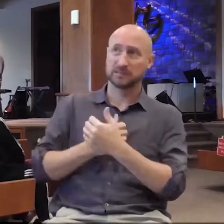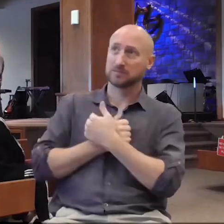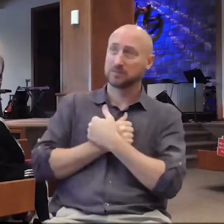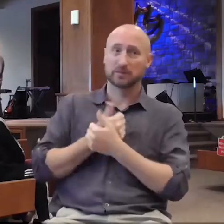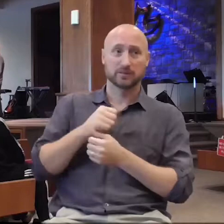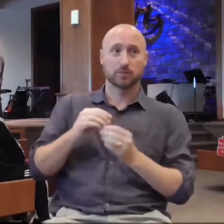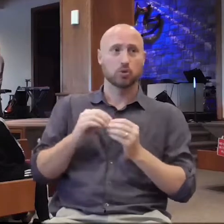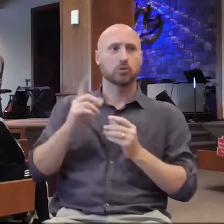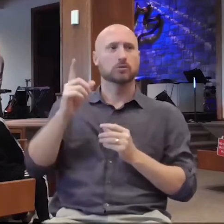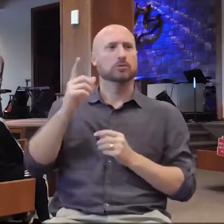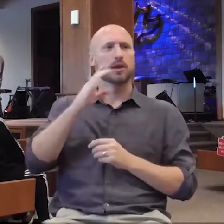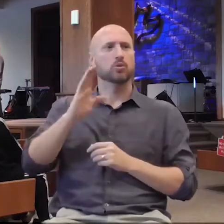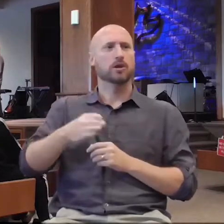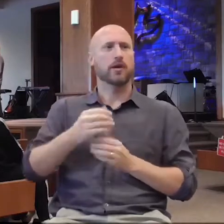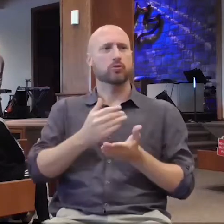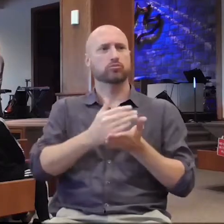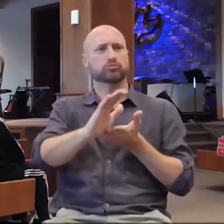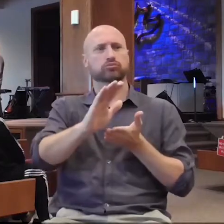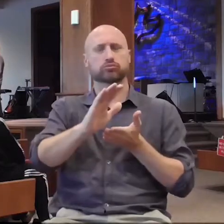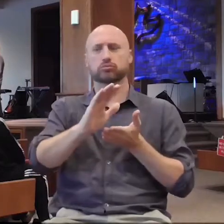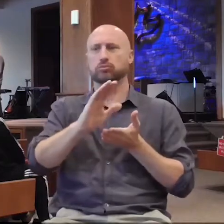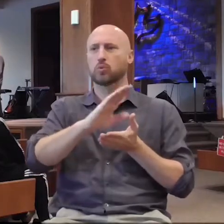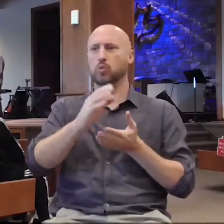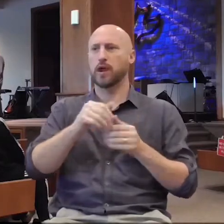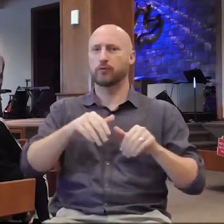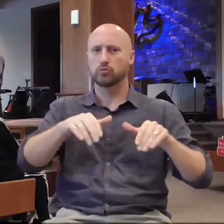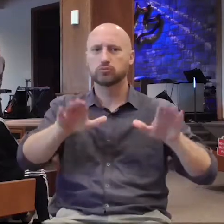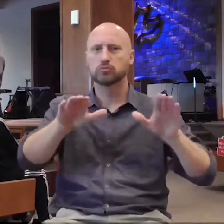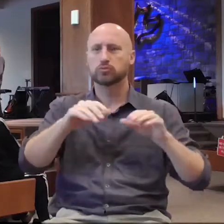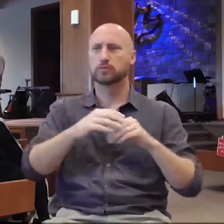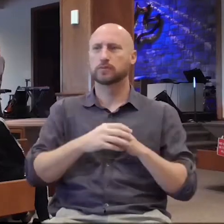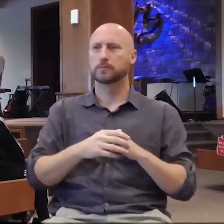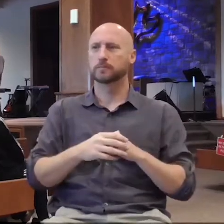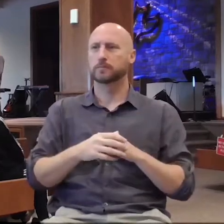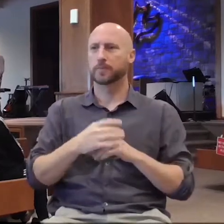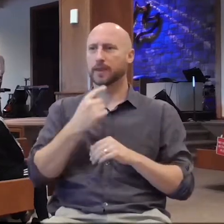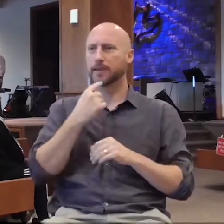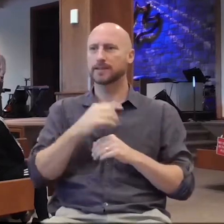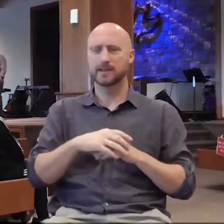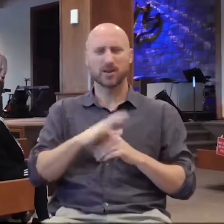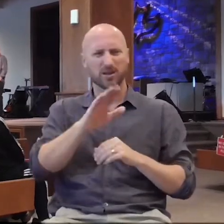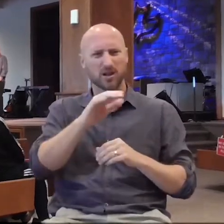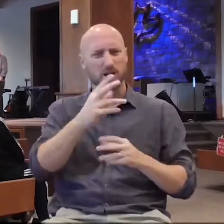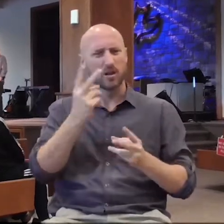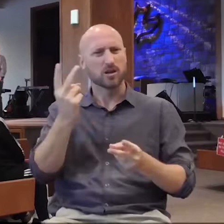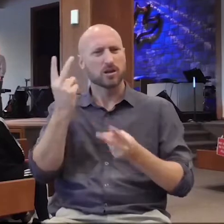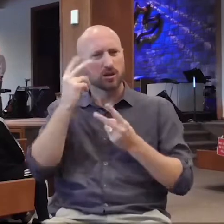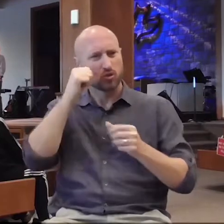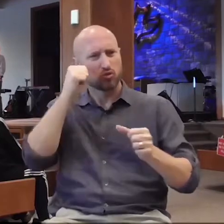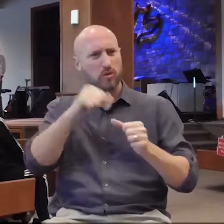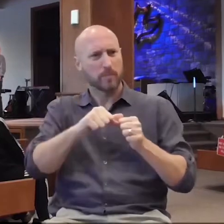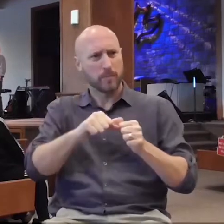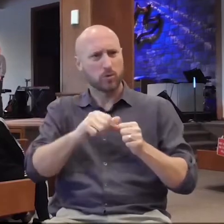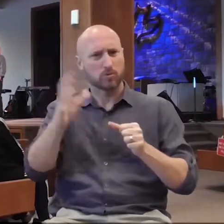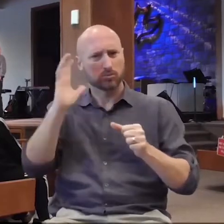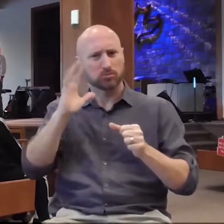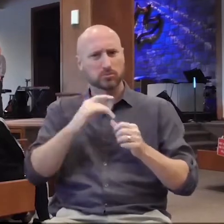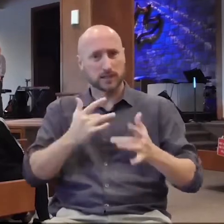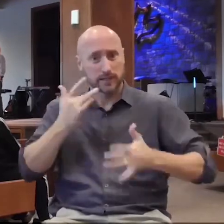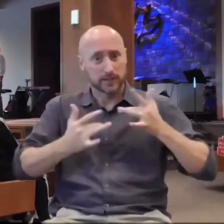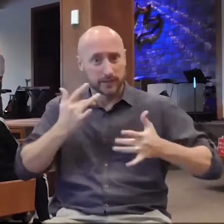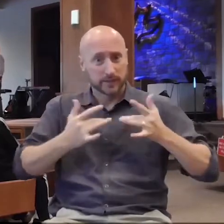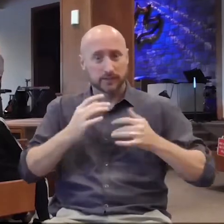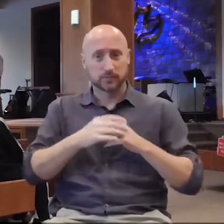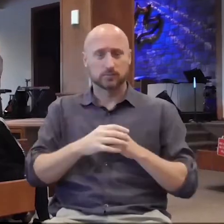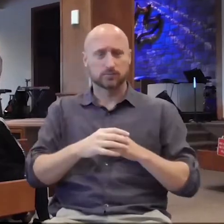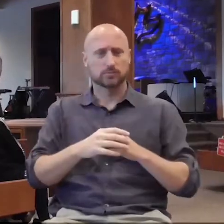remember the way it was and repent and get back to doing. Your repentance should